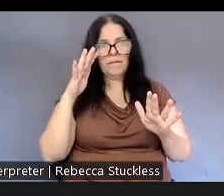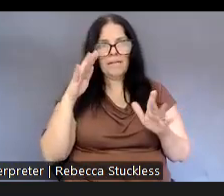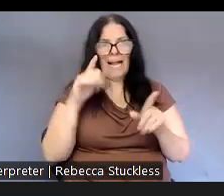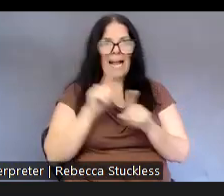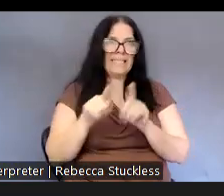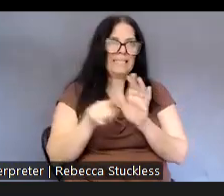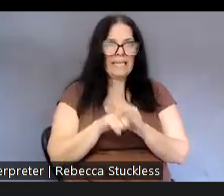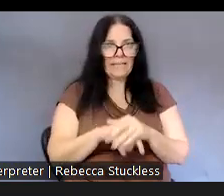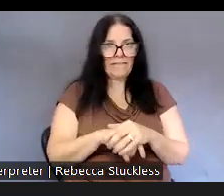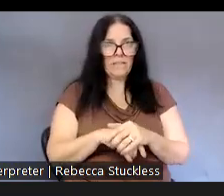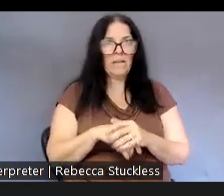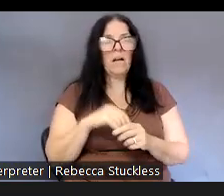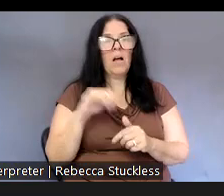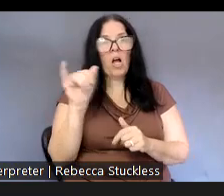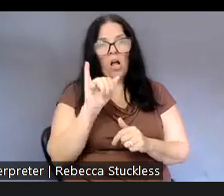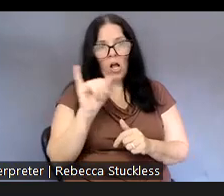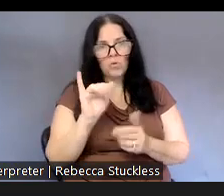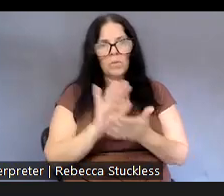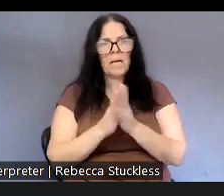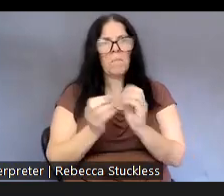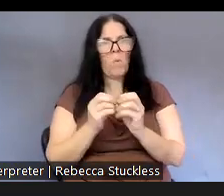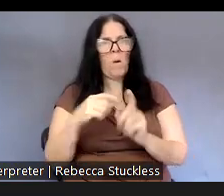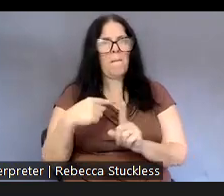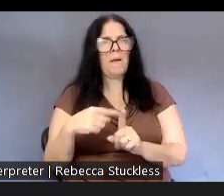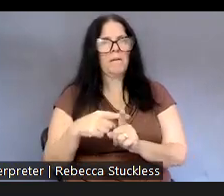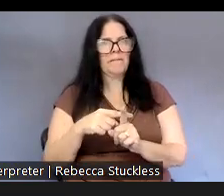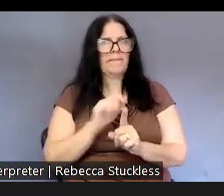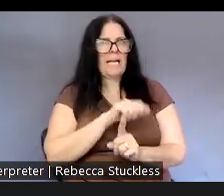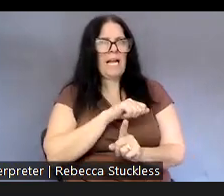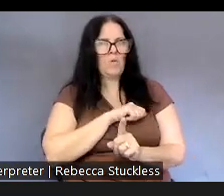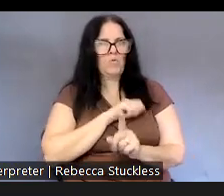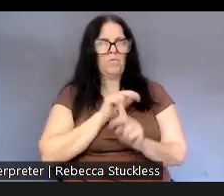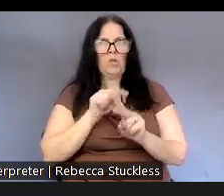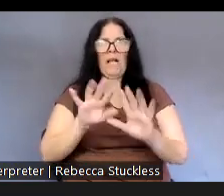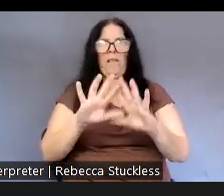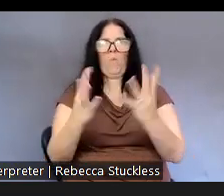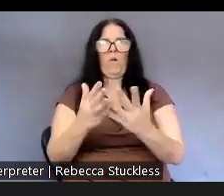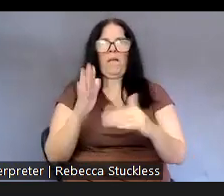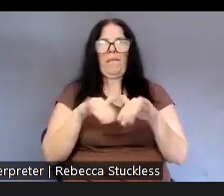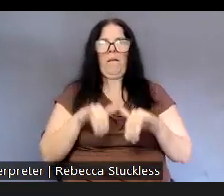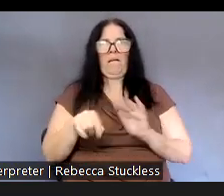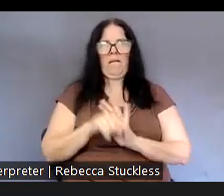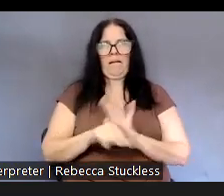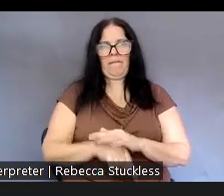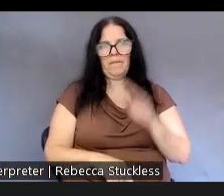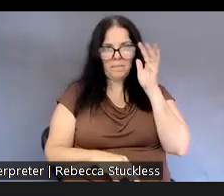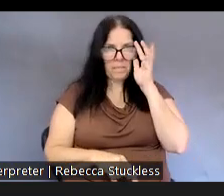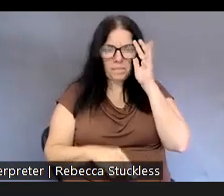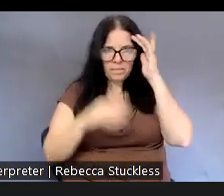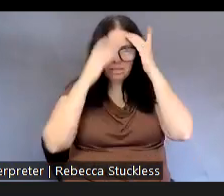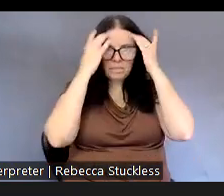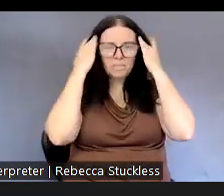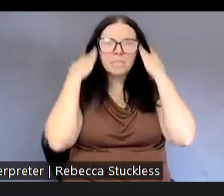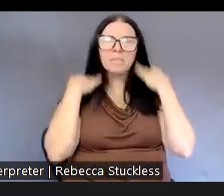to develop a more positive or resilient attitude toward the world. This is